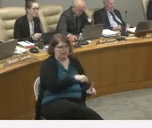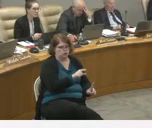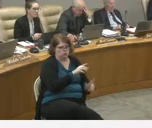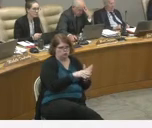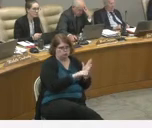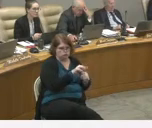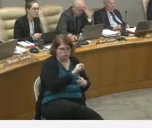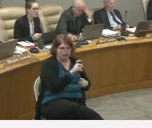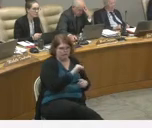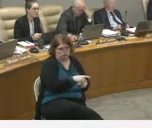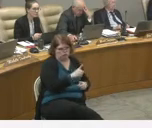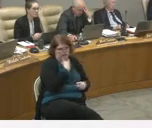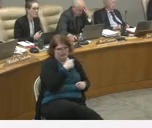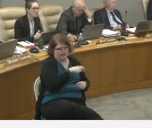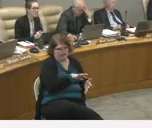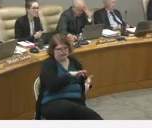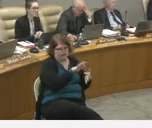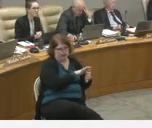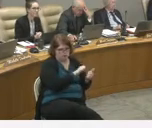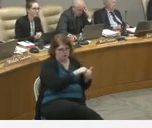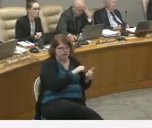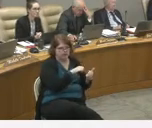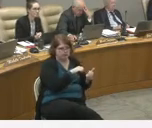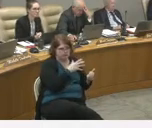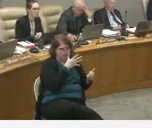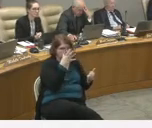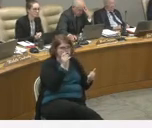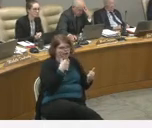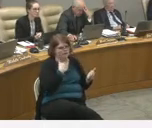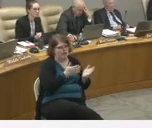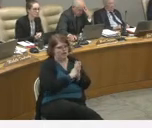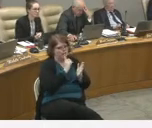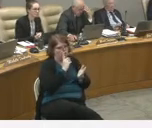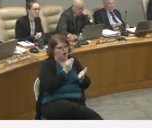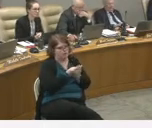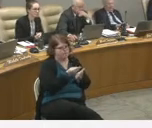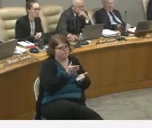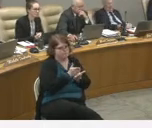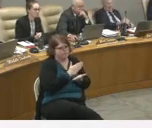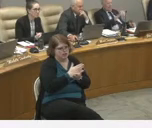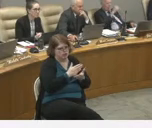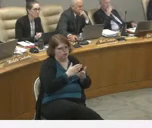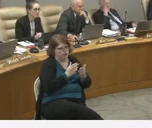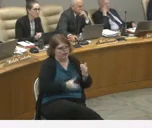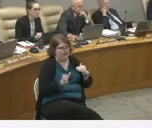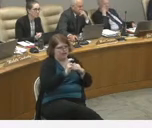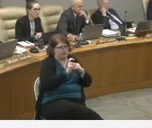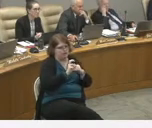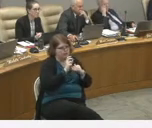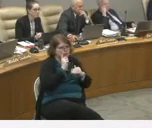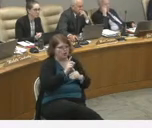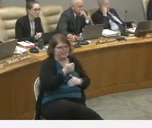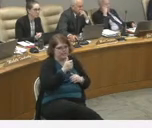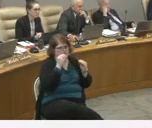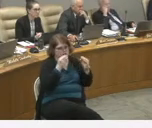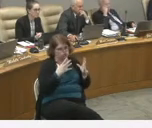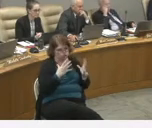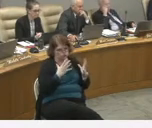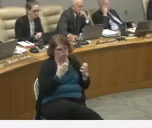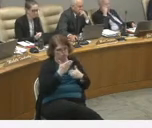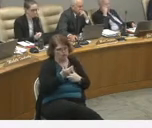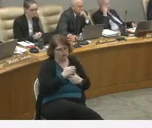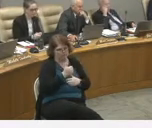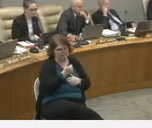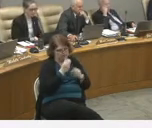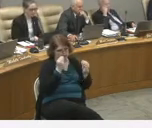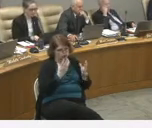connect with the parents so I've asked for a budget enhancement uh of 10 teachers 10 teachers I'd like to and I believe